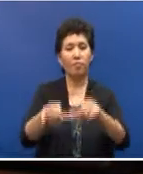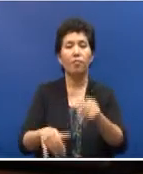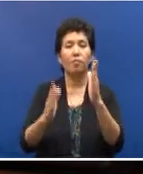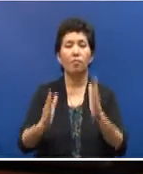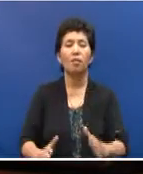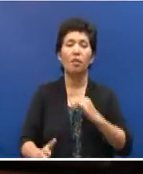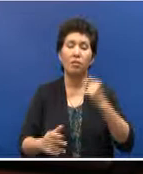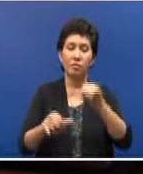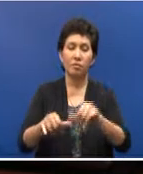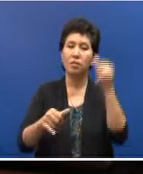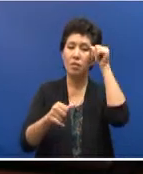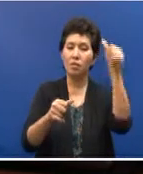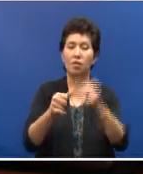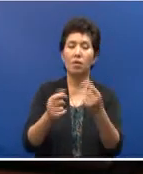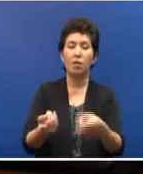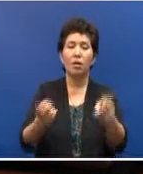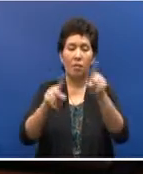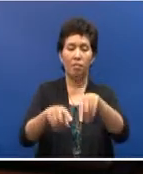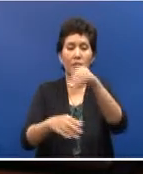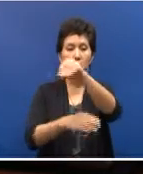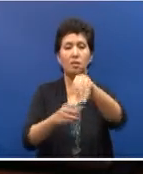okay, I hope you still remember what had happened in